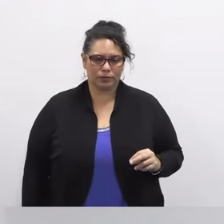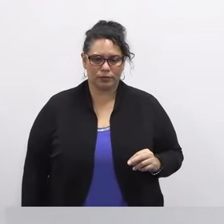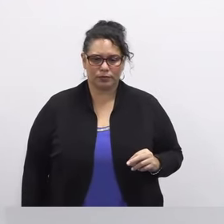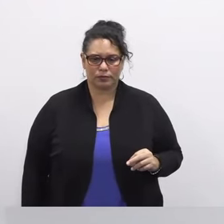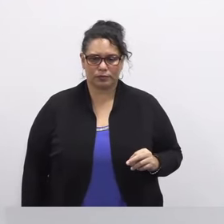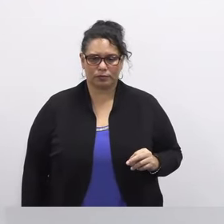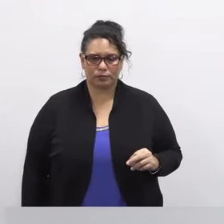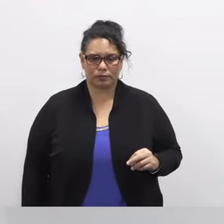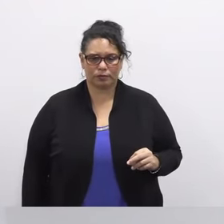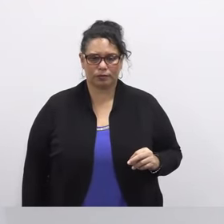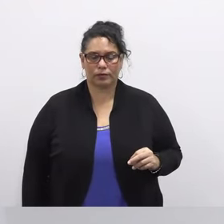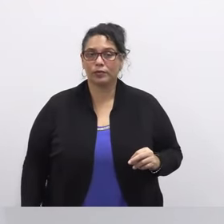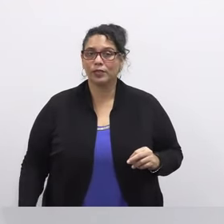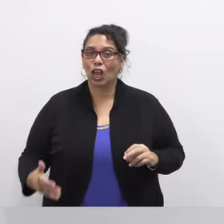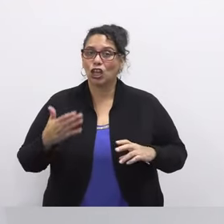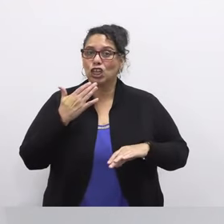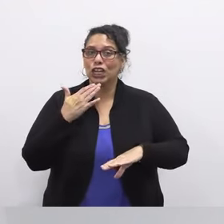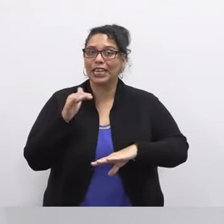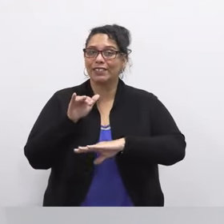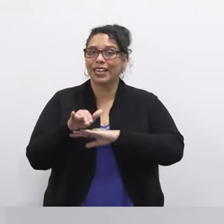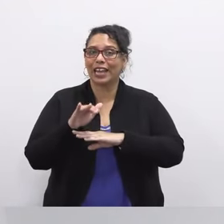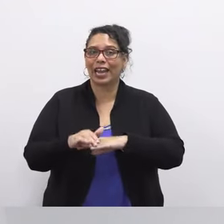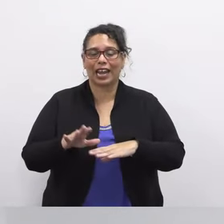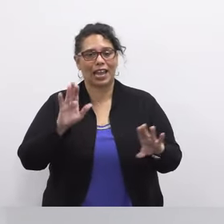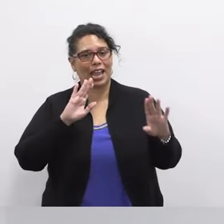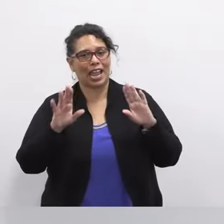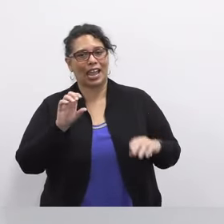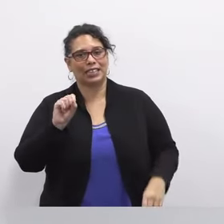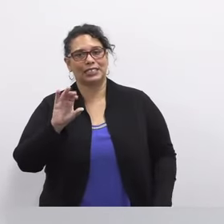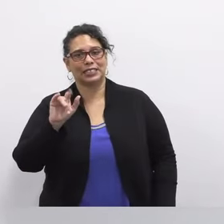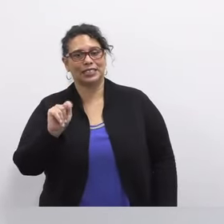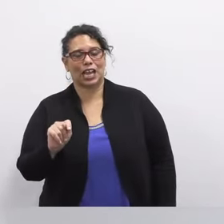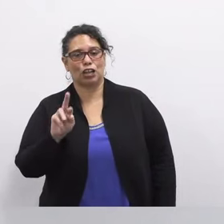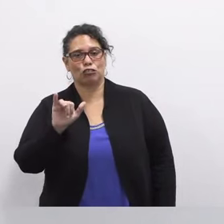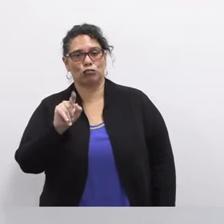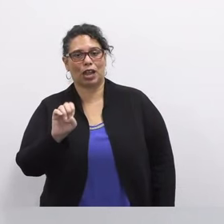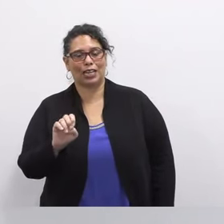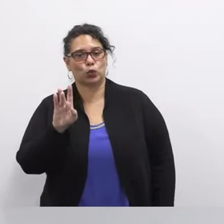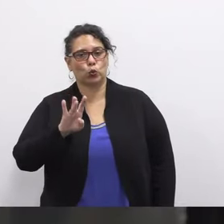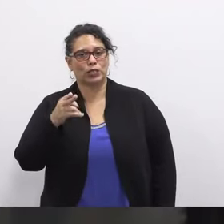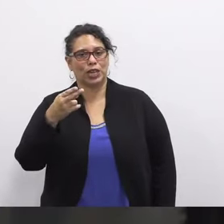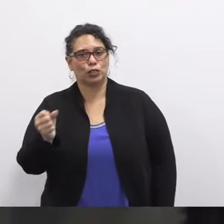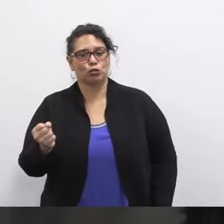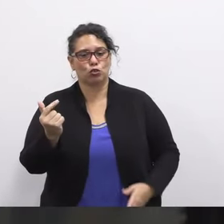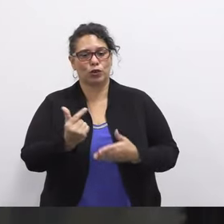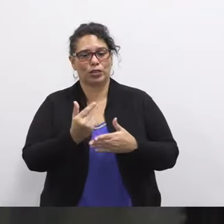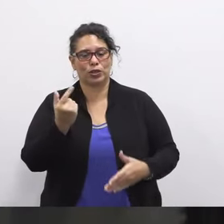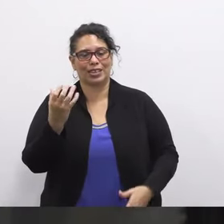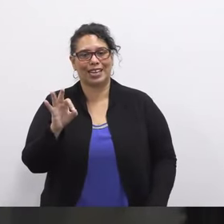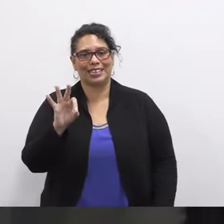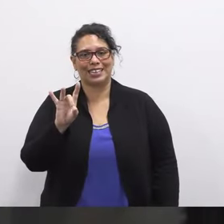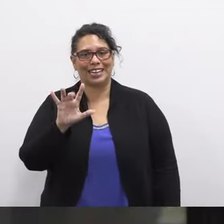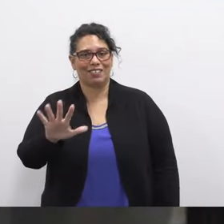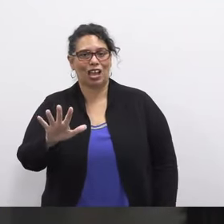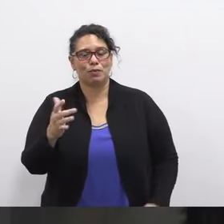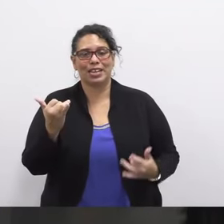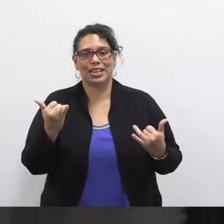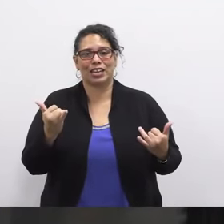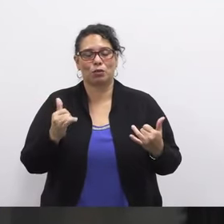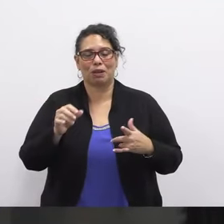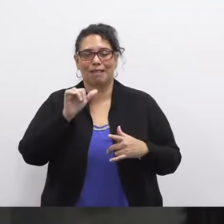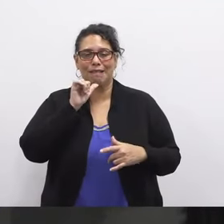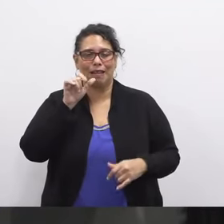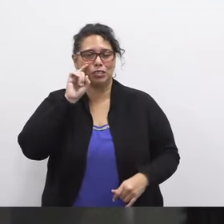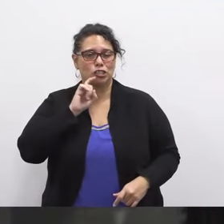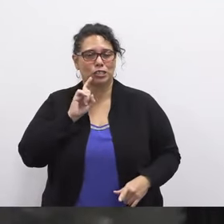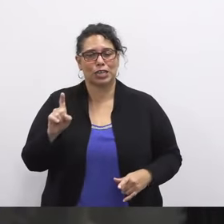Good evening. Good evening, you guys. Scott Rice, Wilson High School graduate, 1985. I'm here to speak about the non-gender bathrooms